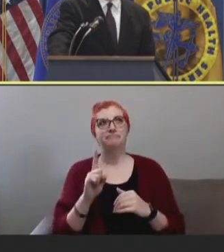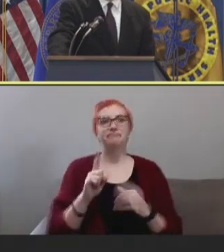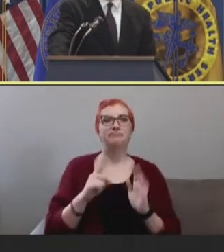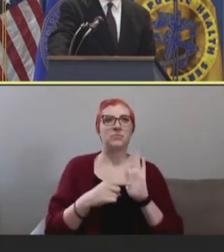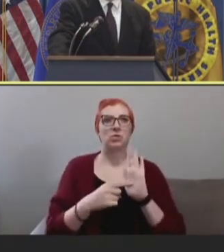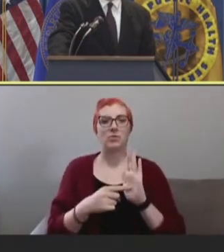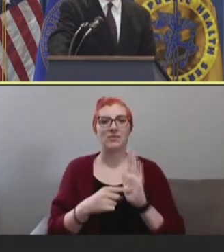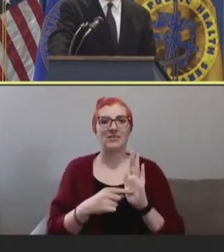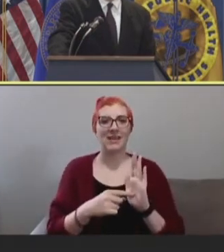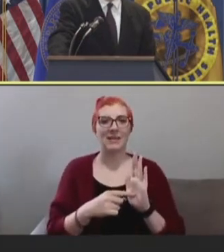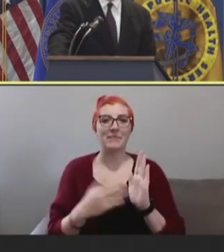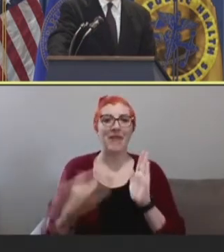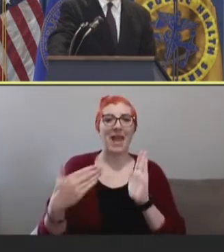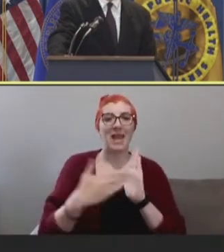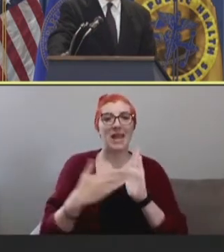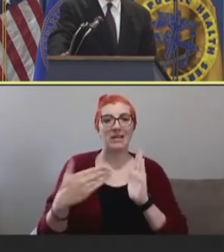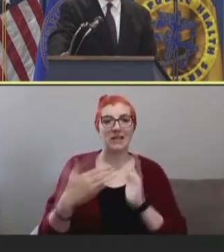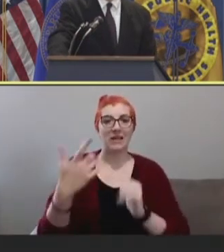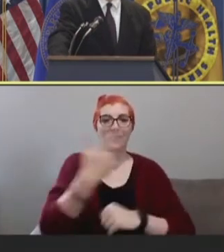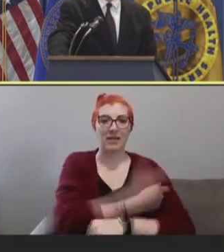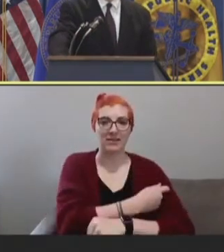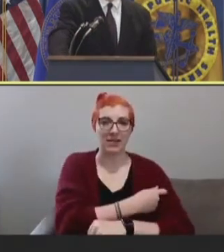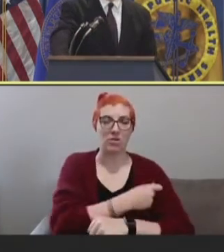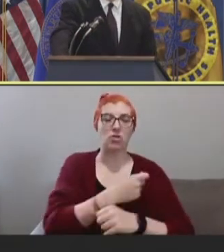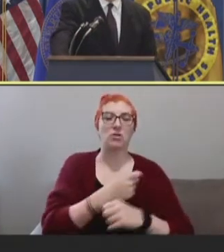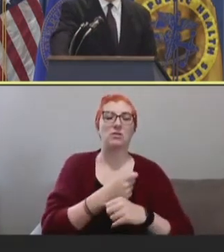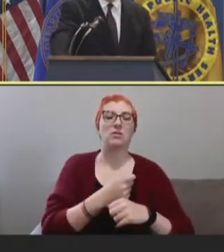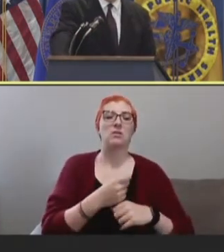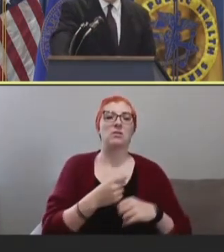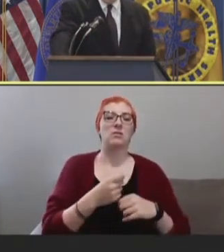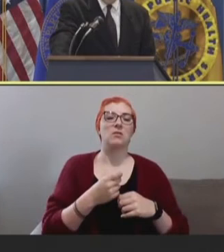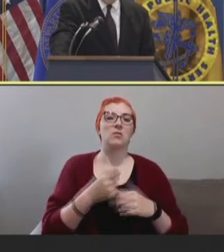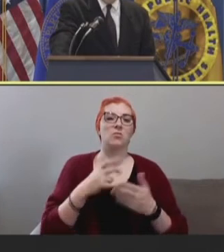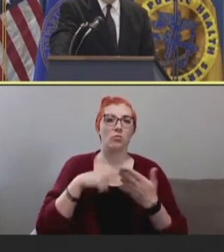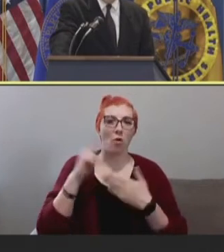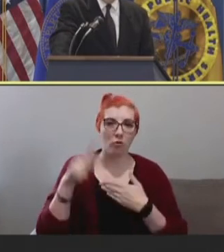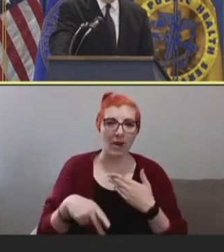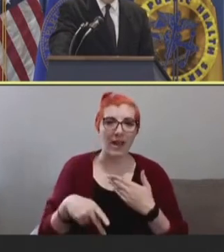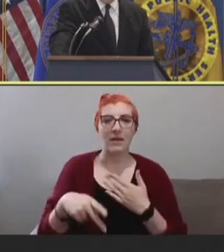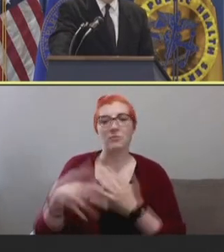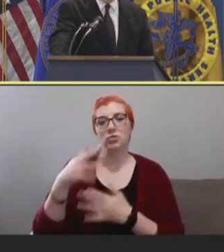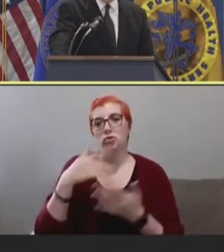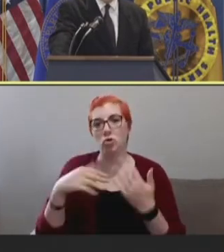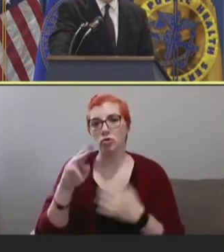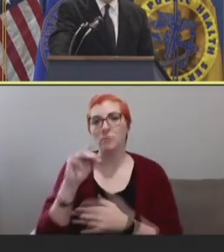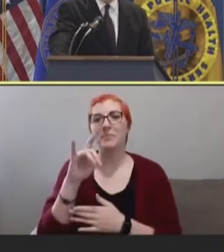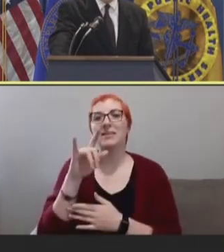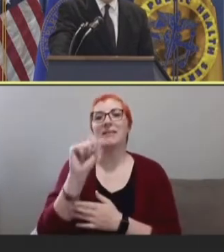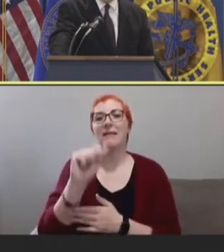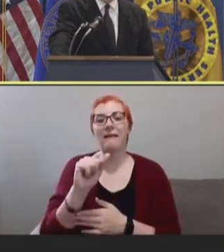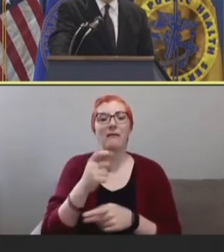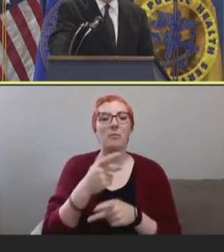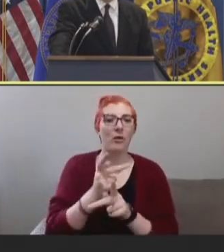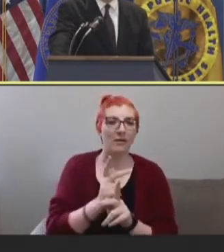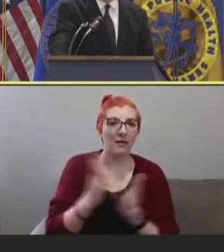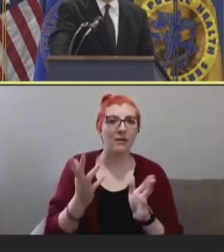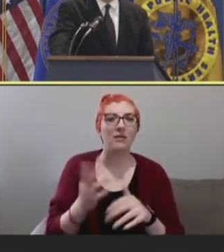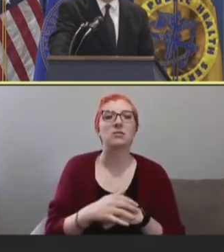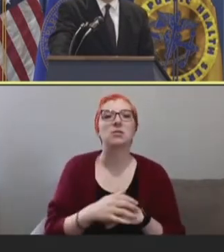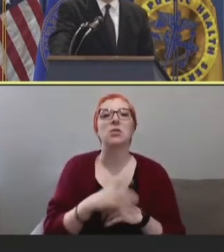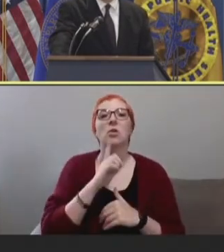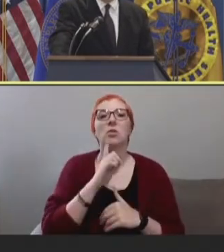movements and programs and products in social media use